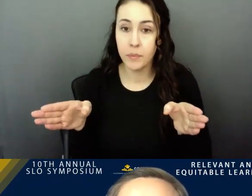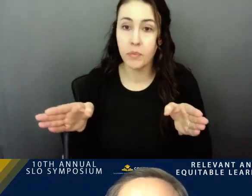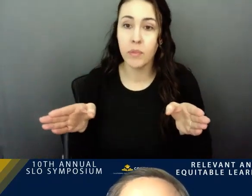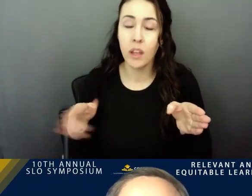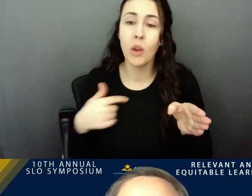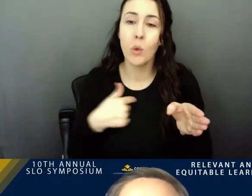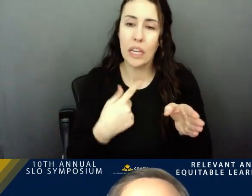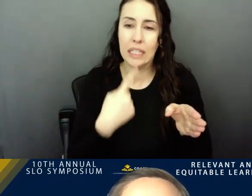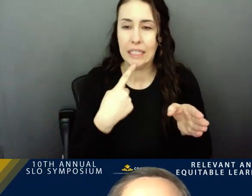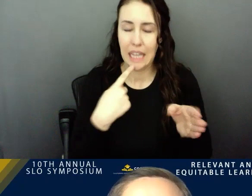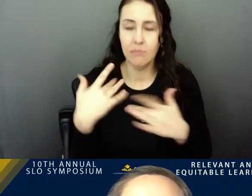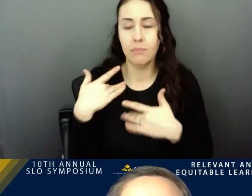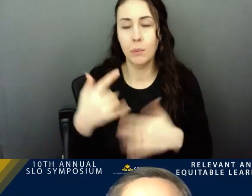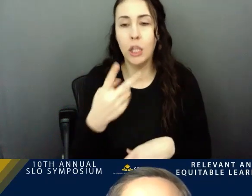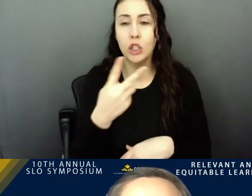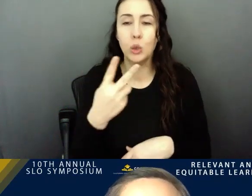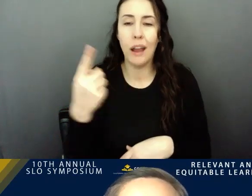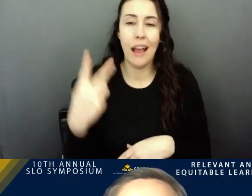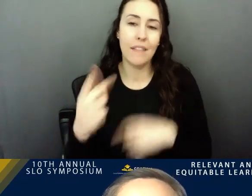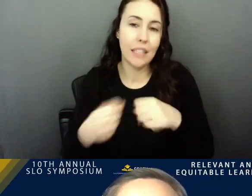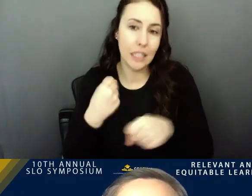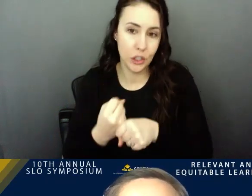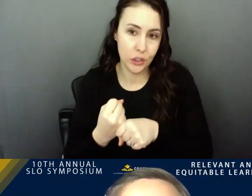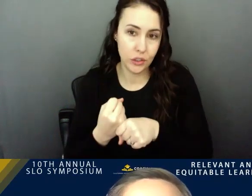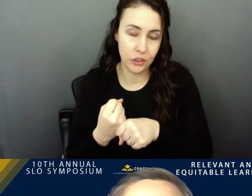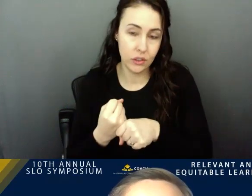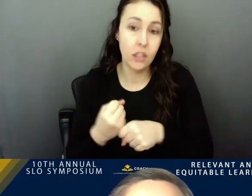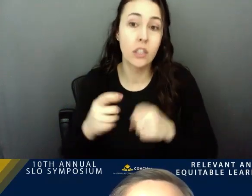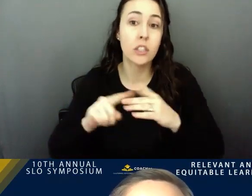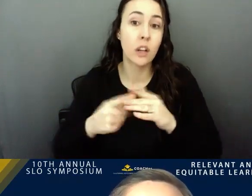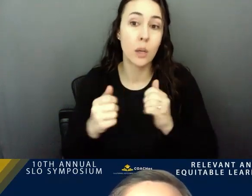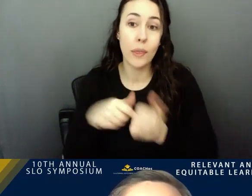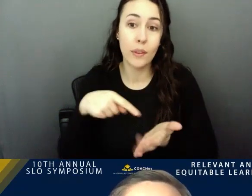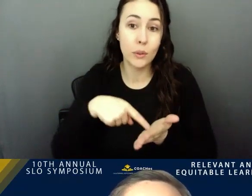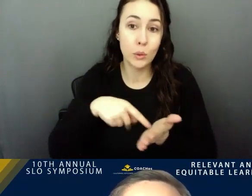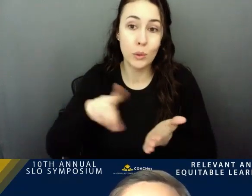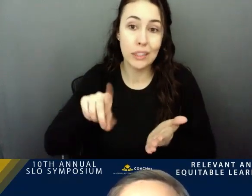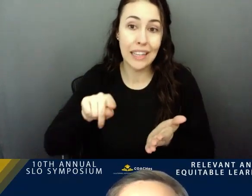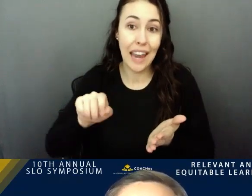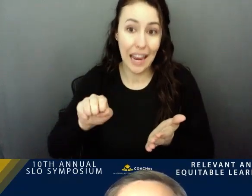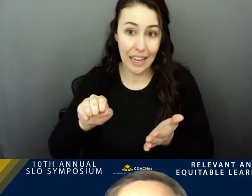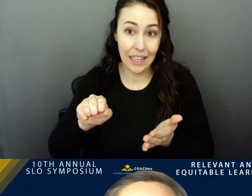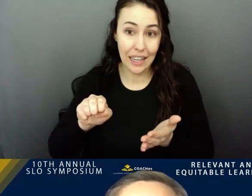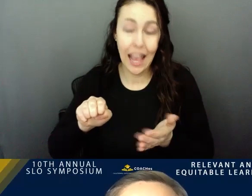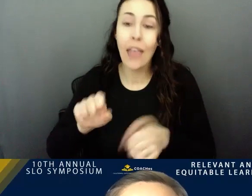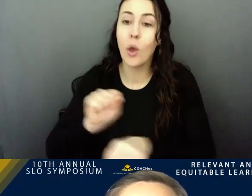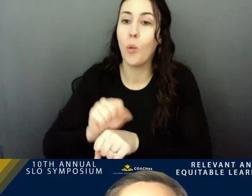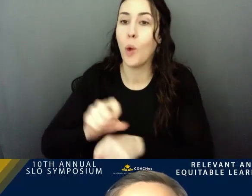2.5 years is about what we want you to focus on. Start with your due date and work backwards.